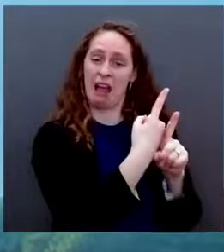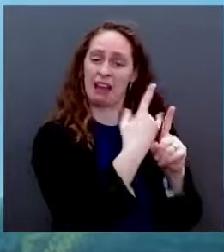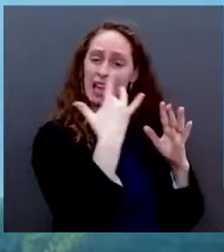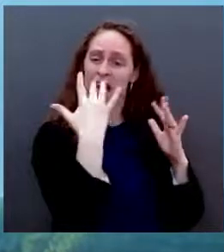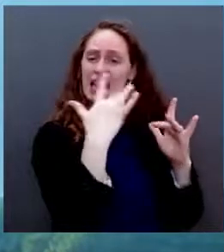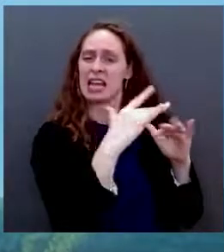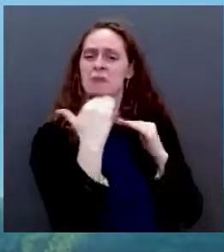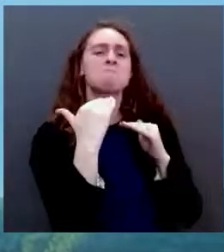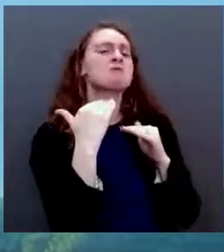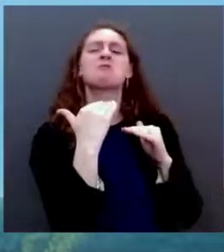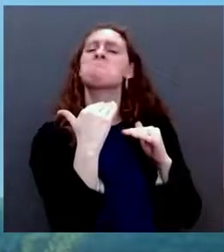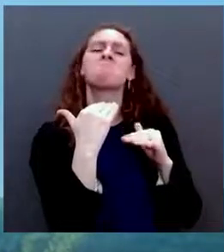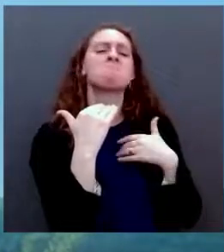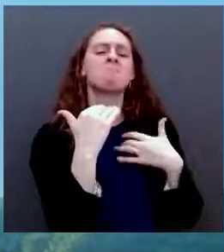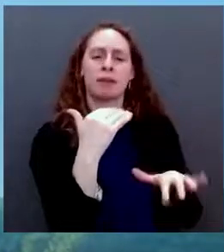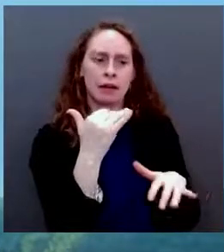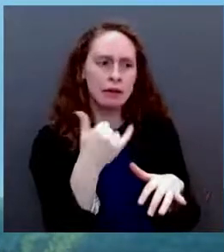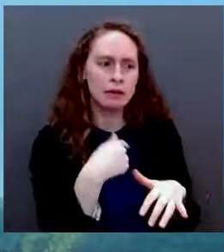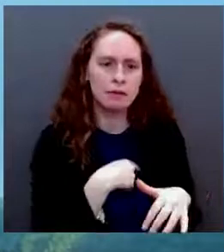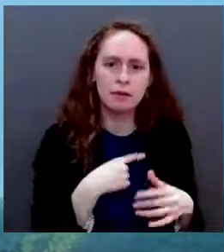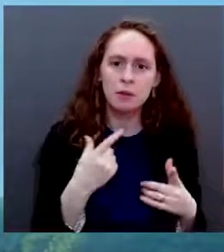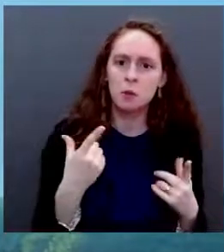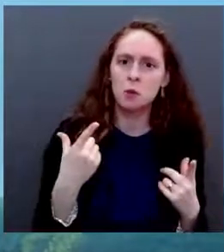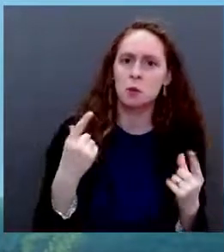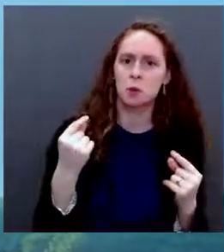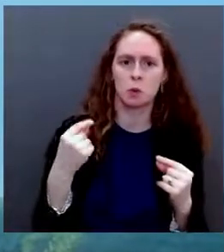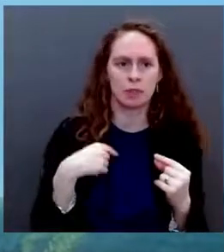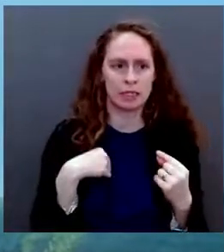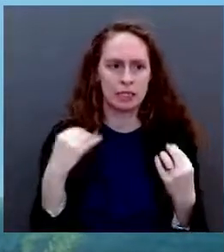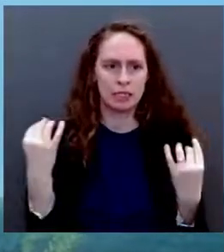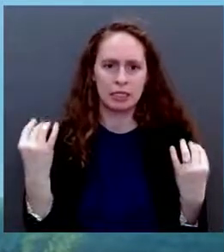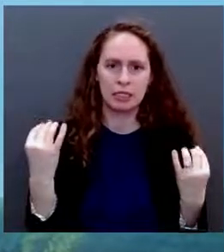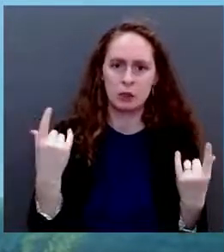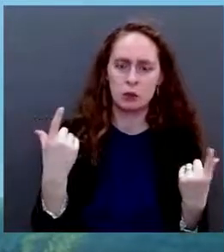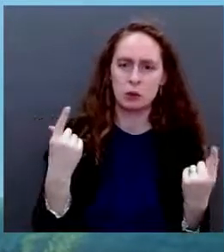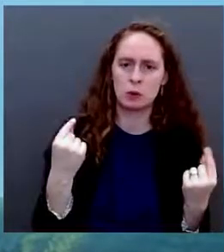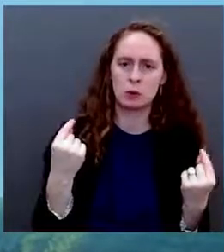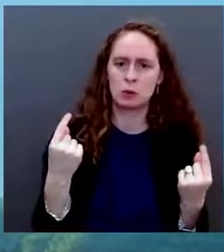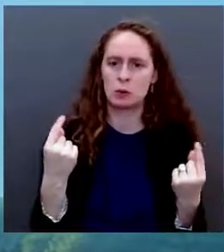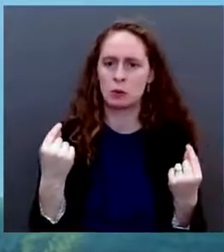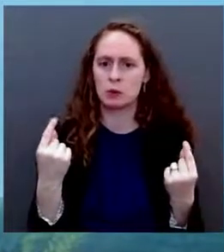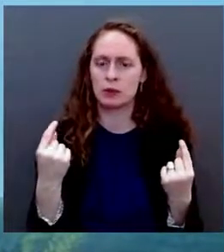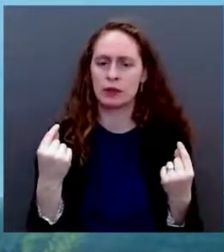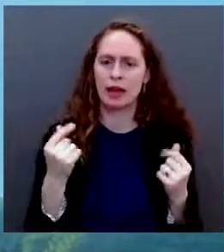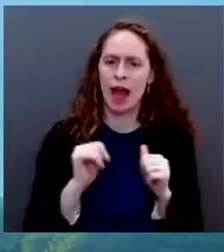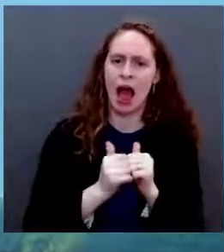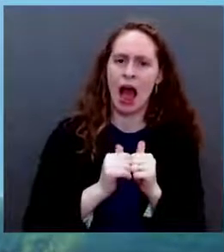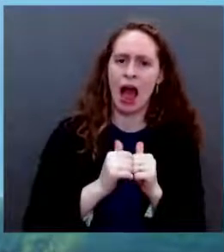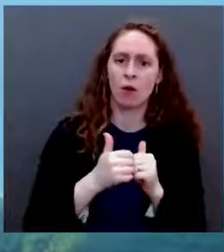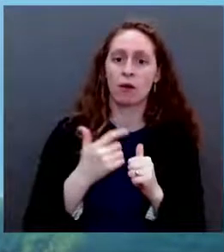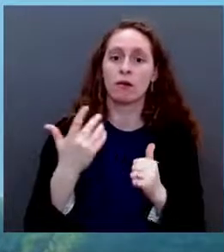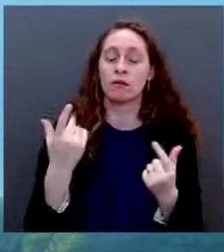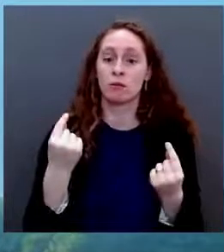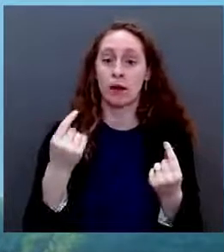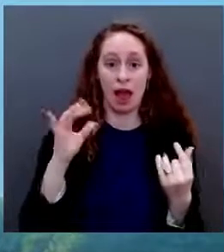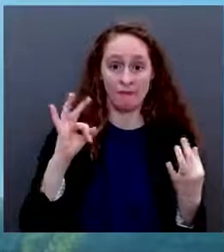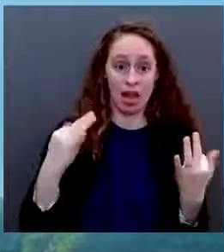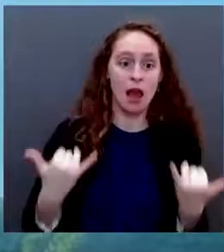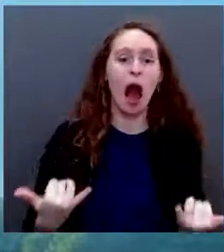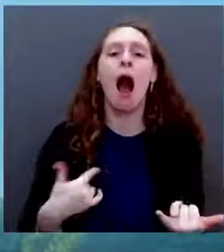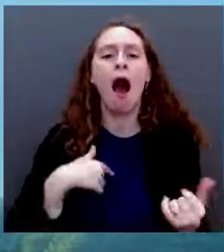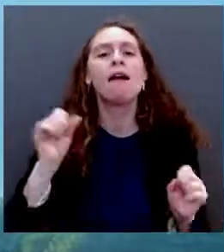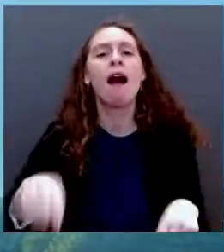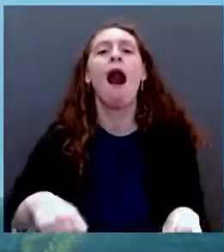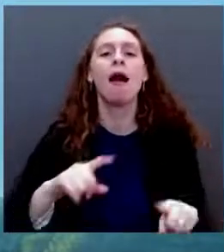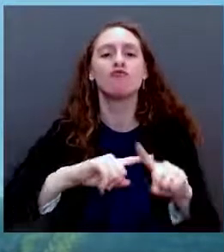then sell directly to consumers, it's just a win-win for everybody. It's a win for the consumer. They get more